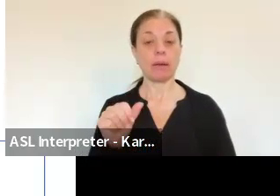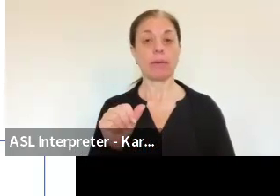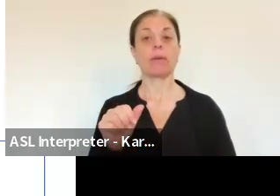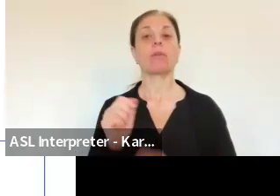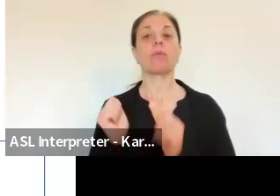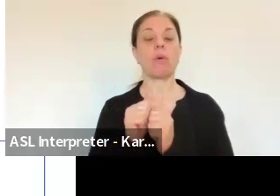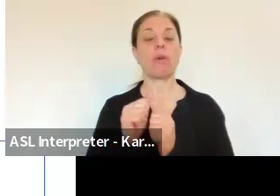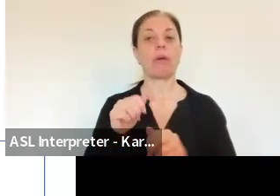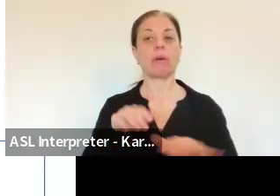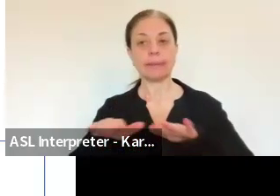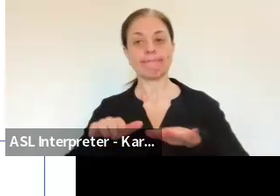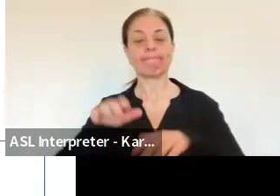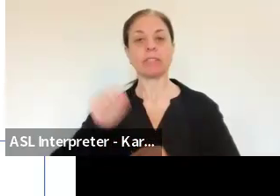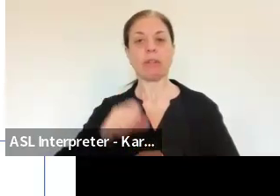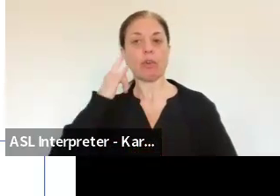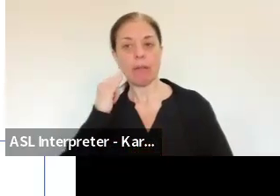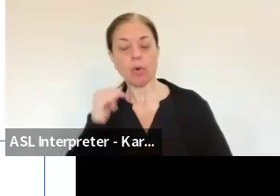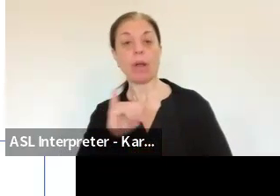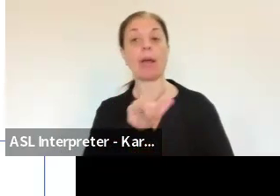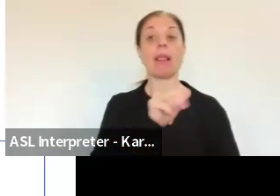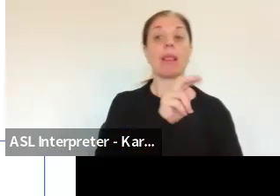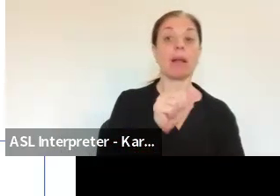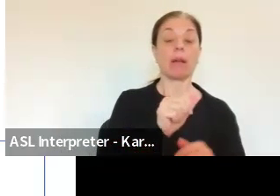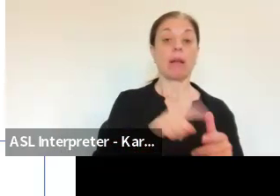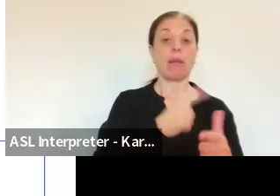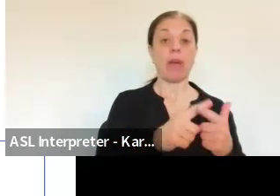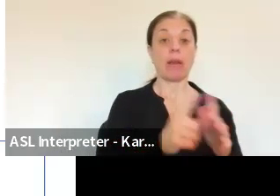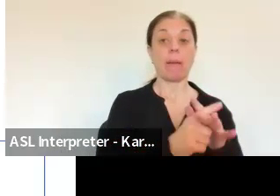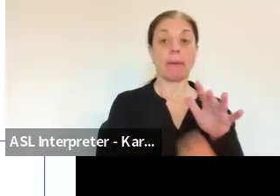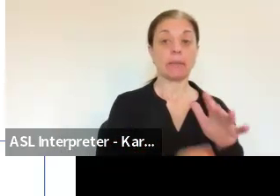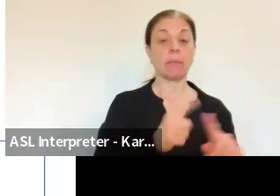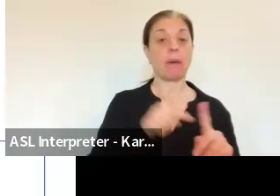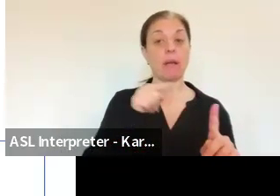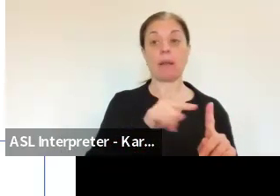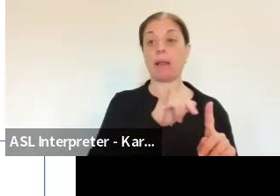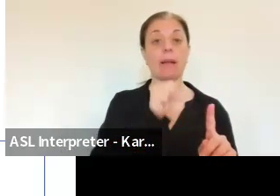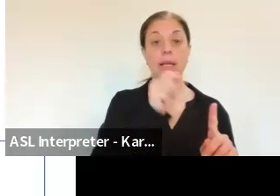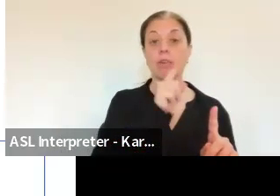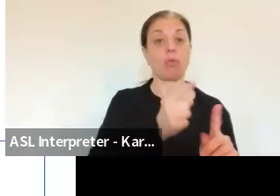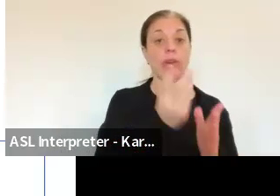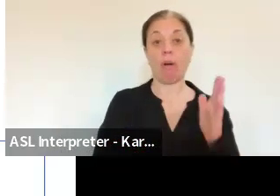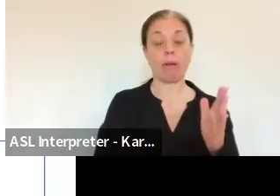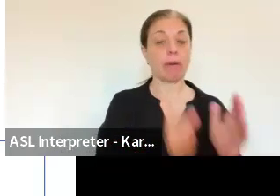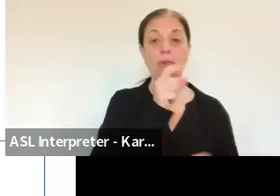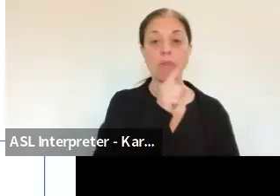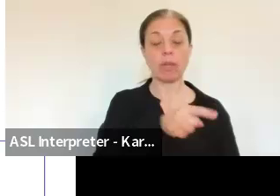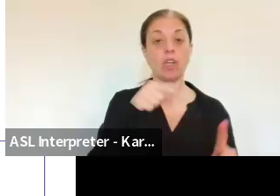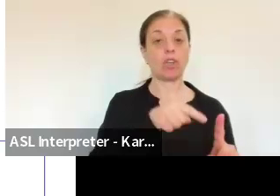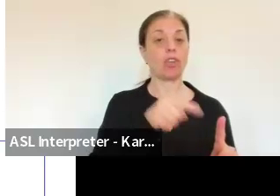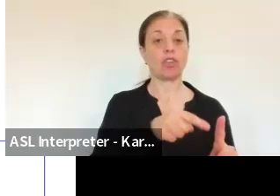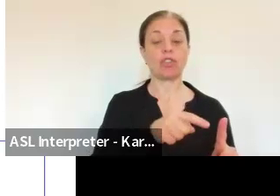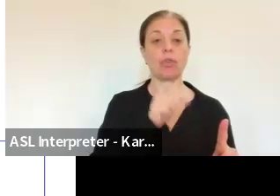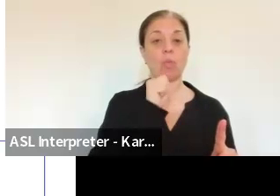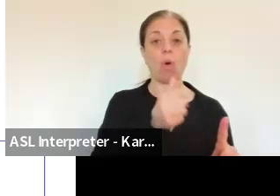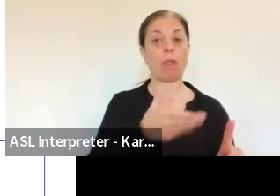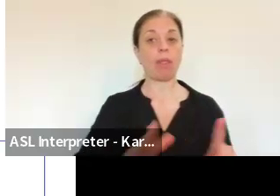Southern California. Then Alana goes missing, but Alana isn't truly gone, not really, and she isn't going to let